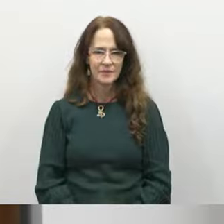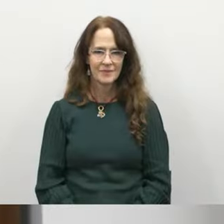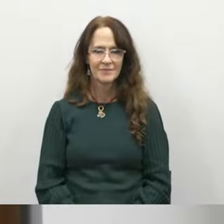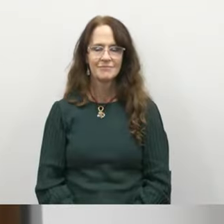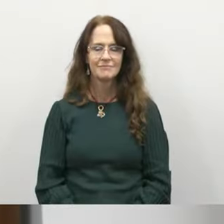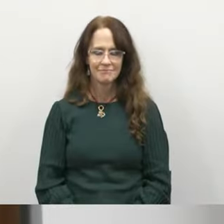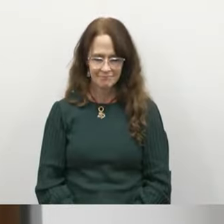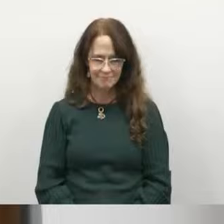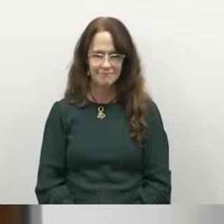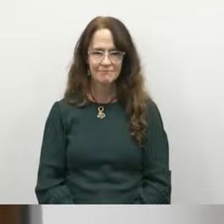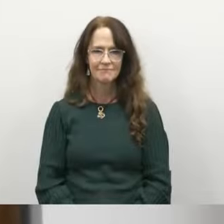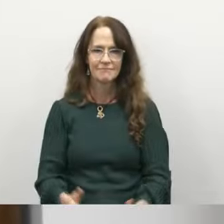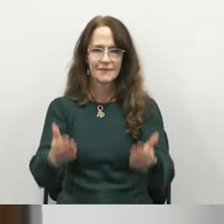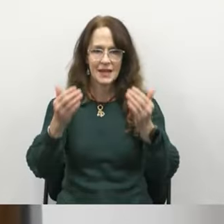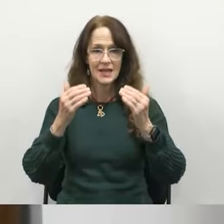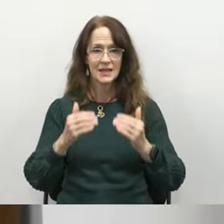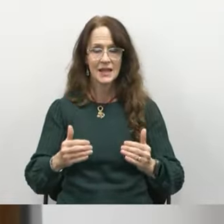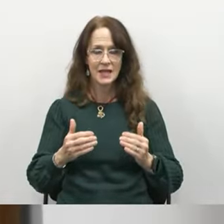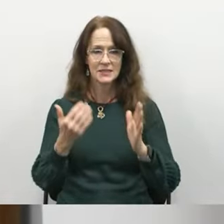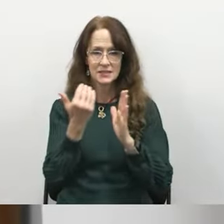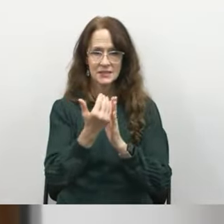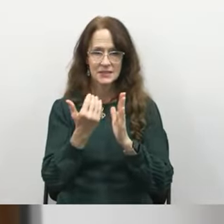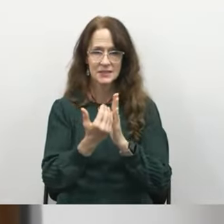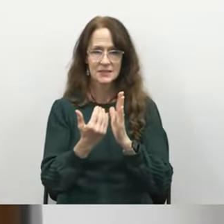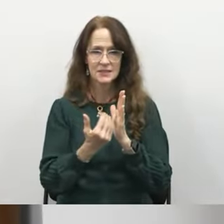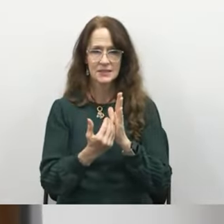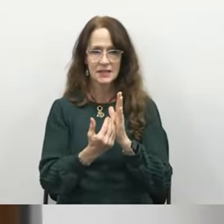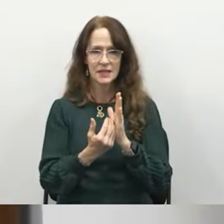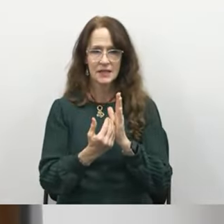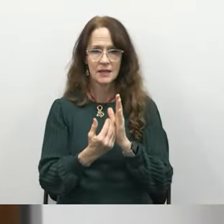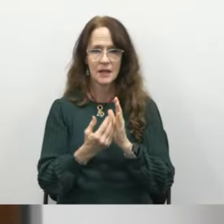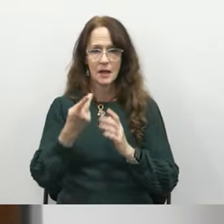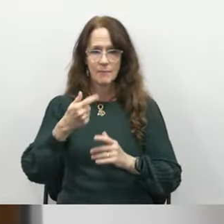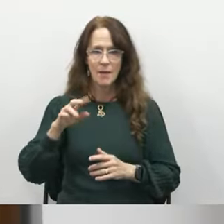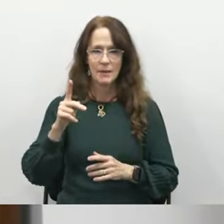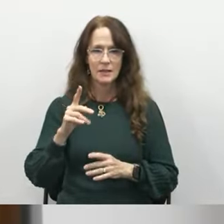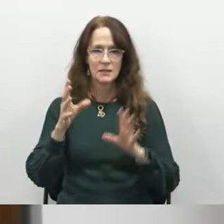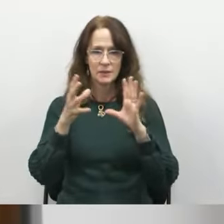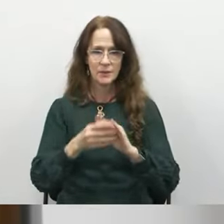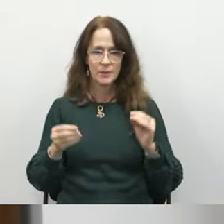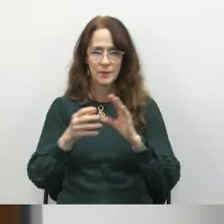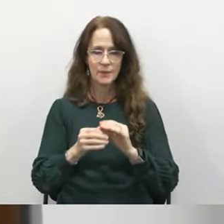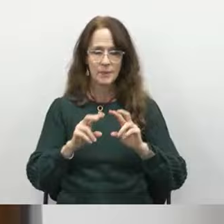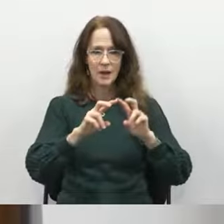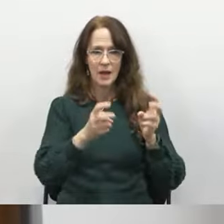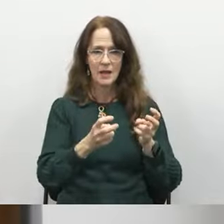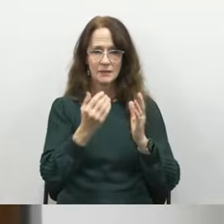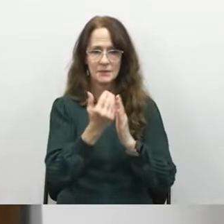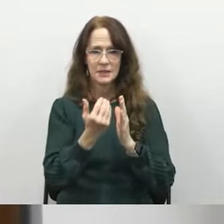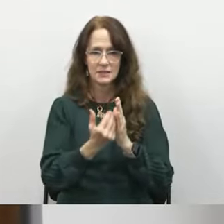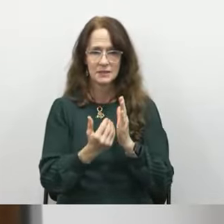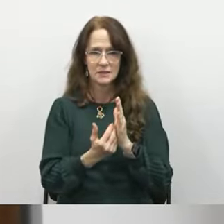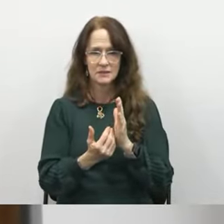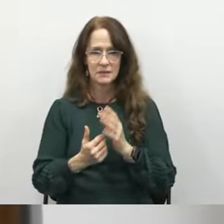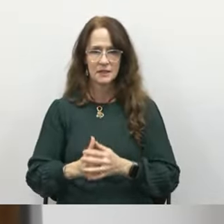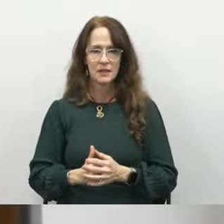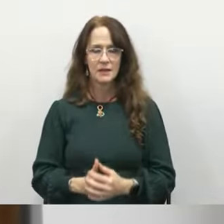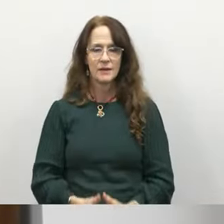Okay, so next on the agenda, we have public testimony on items listed on the